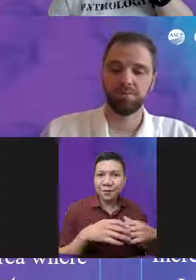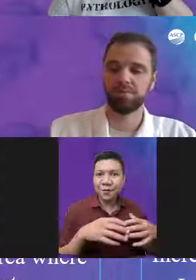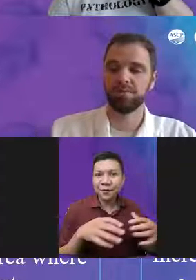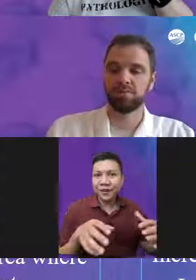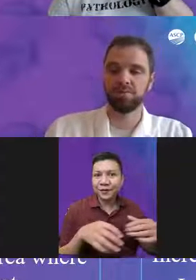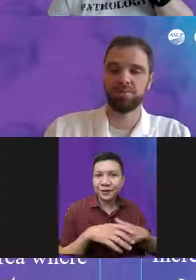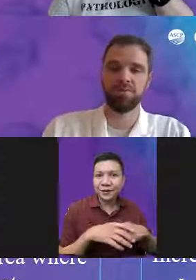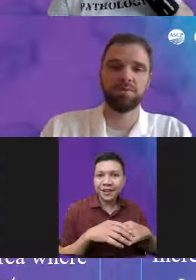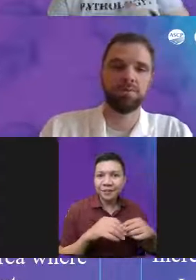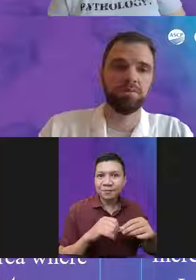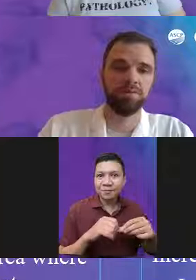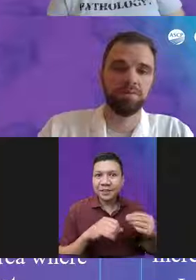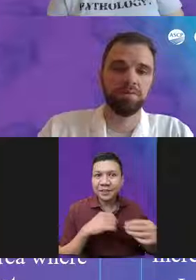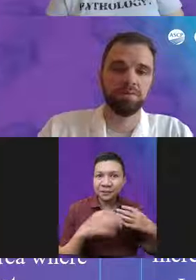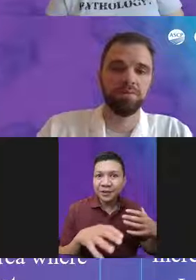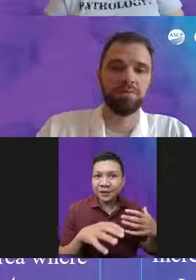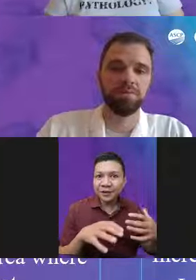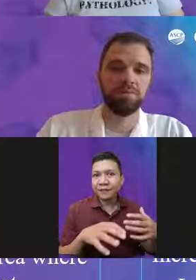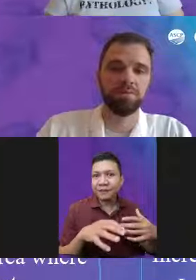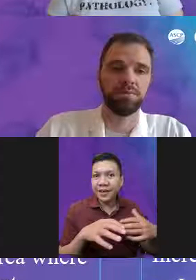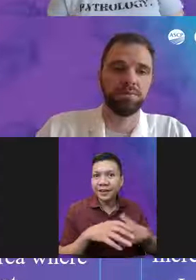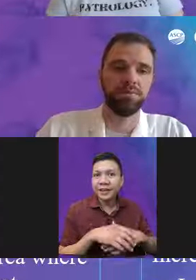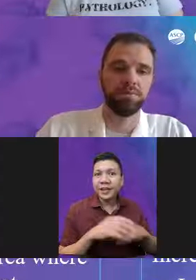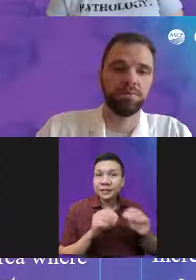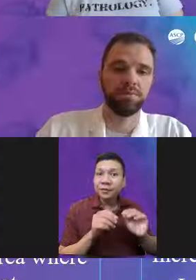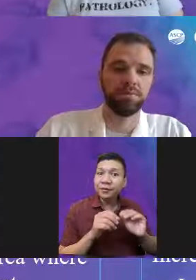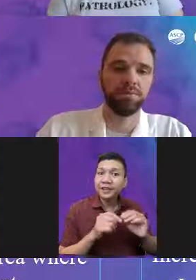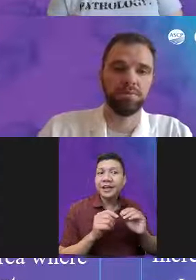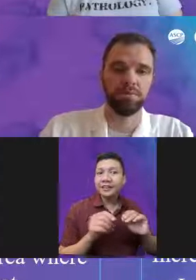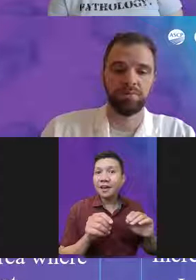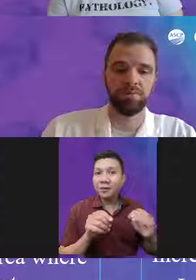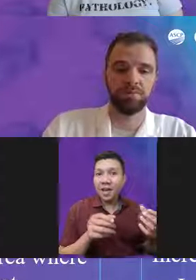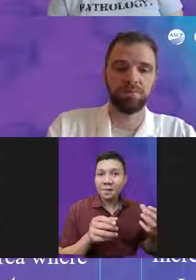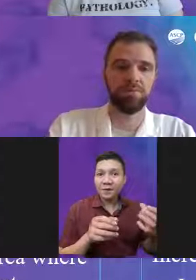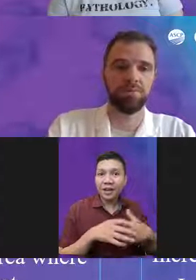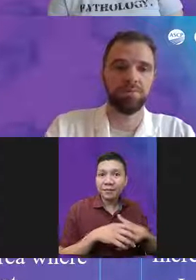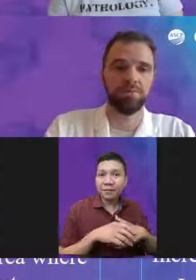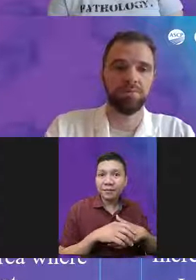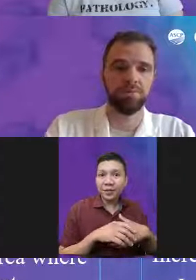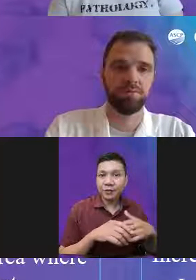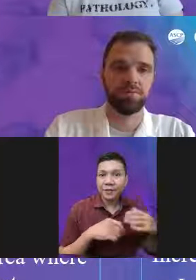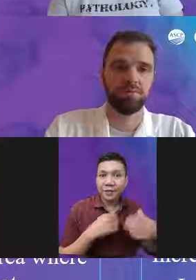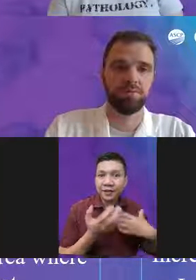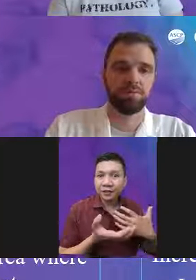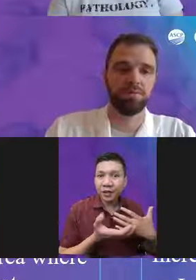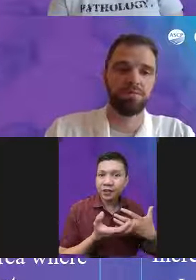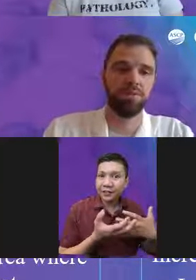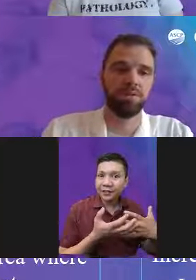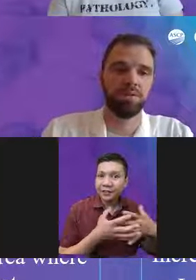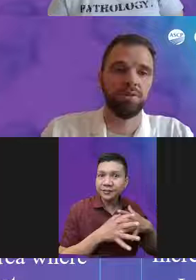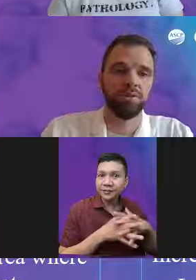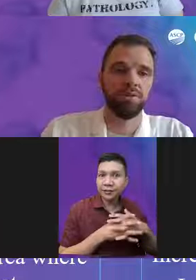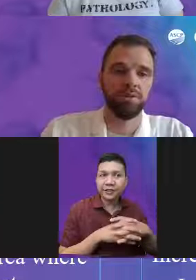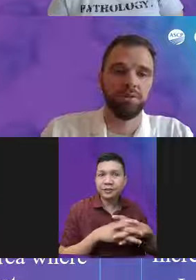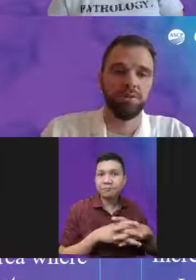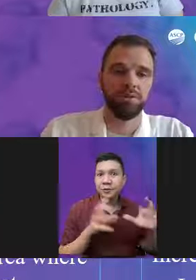there promoting or being the speaker of an event. Simple things like that would help, you know, responding to call of